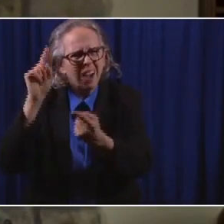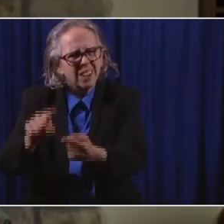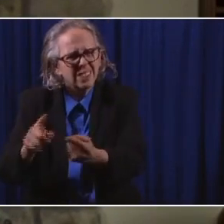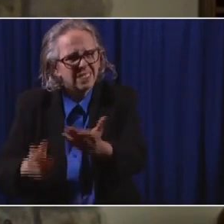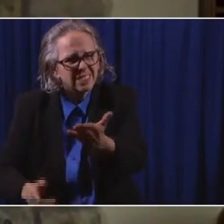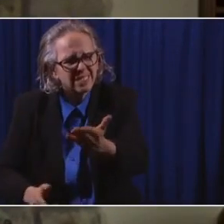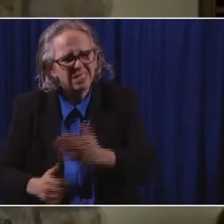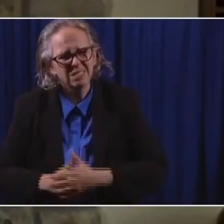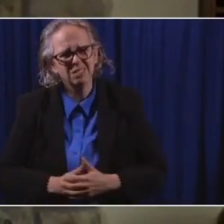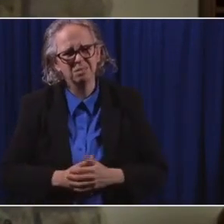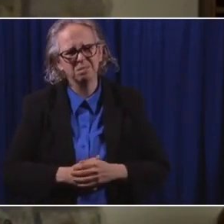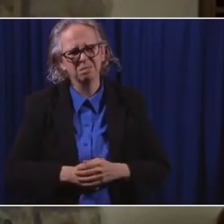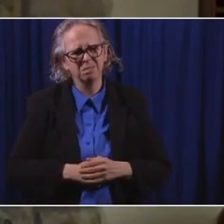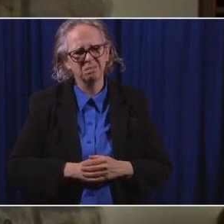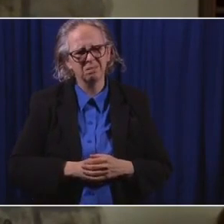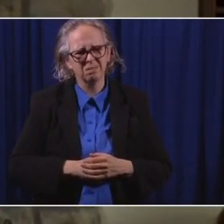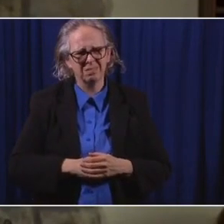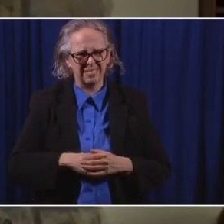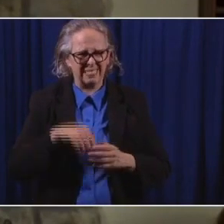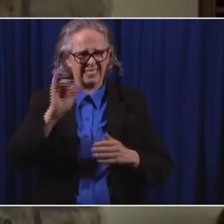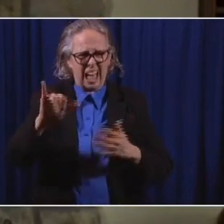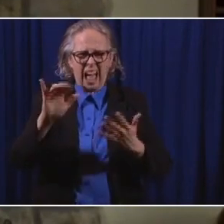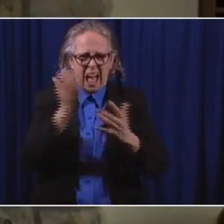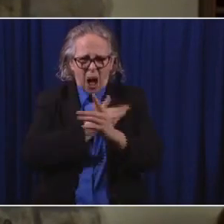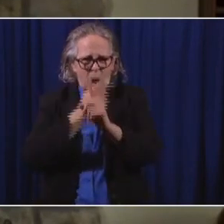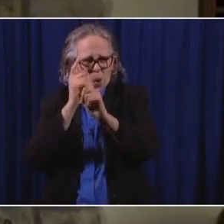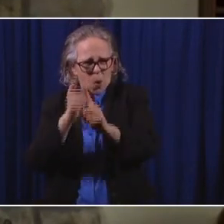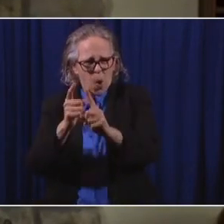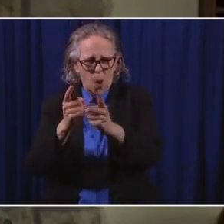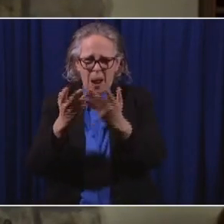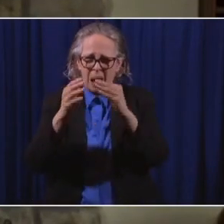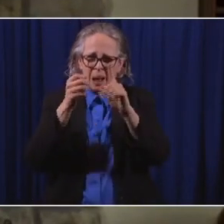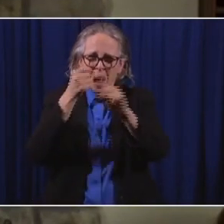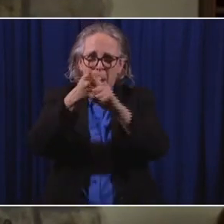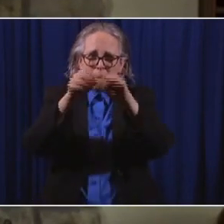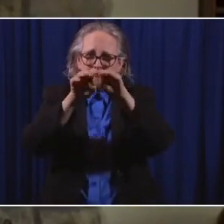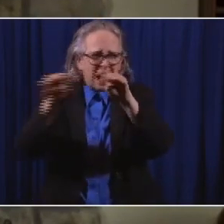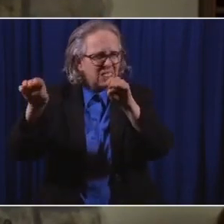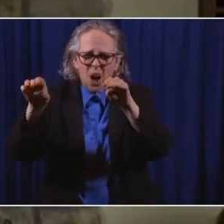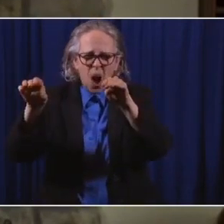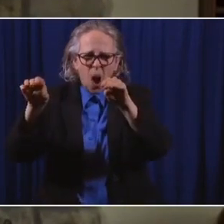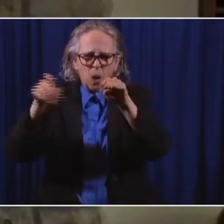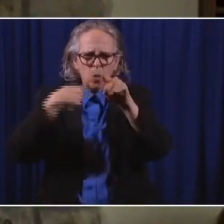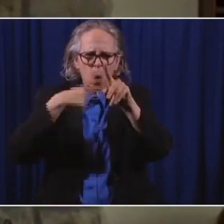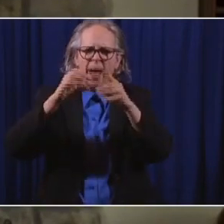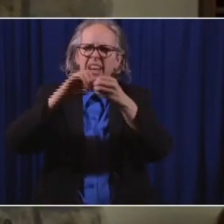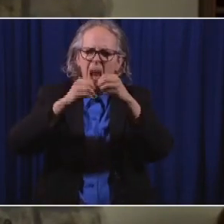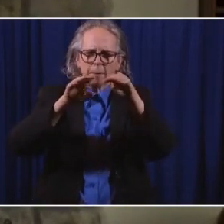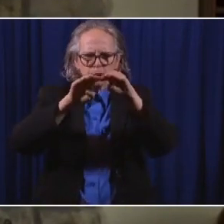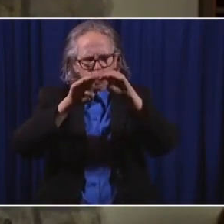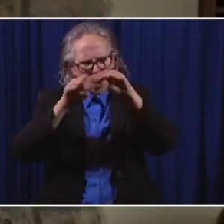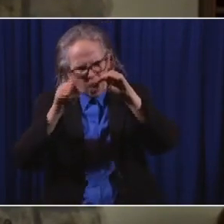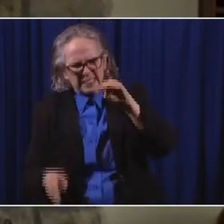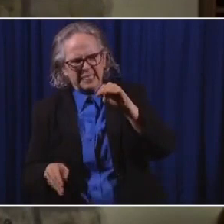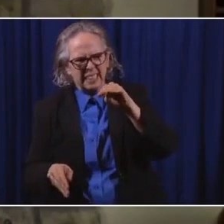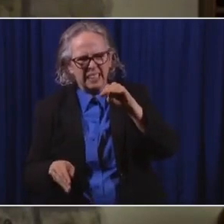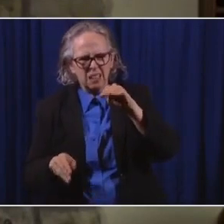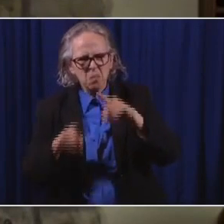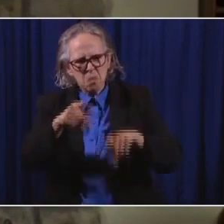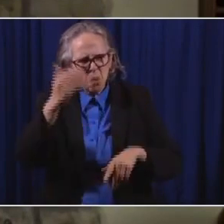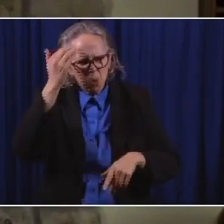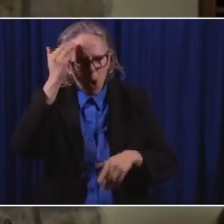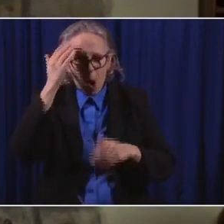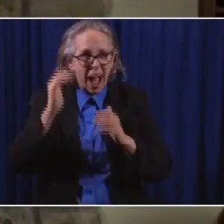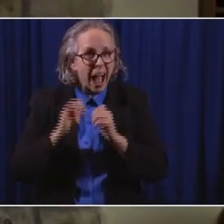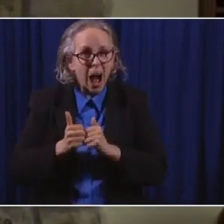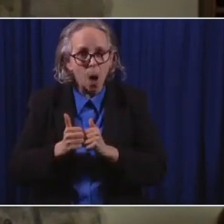And the goal should not be to plateau. Of course, the goal should be to start taking those numbers down. And we know what works. This is not rocket science.